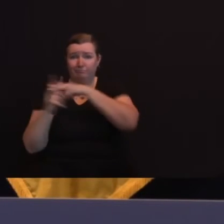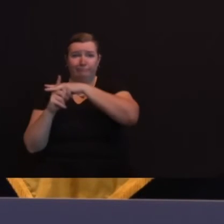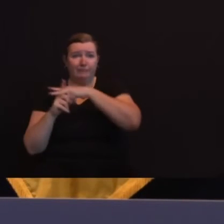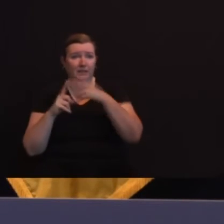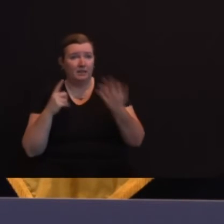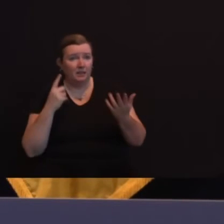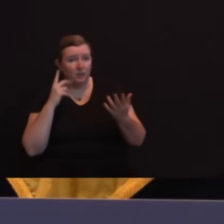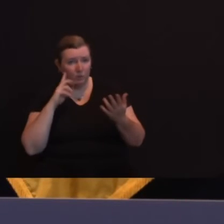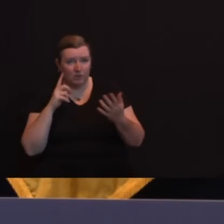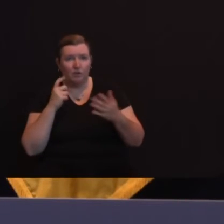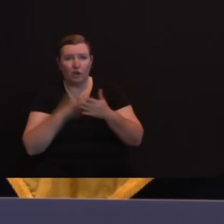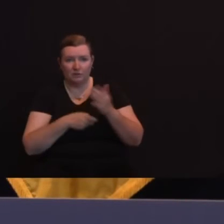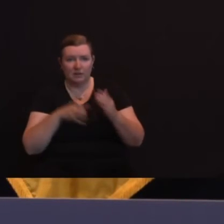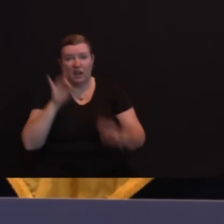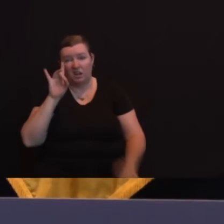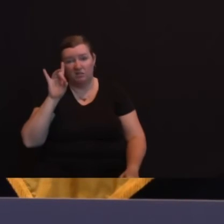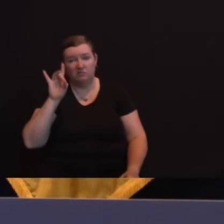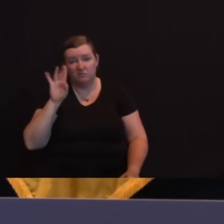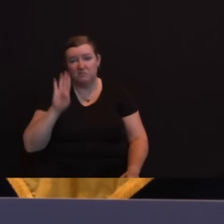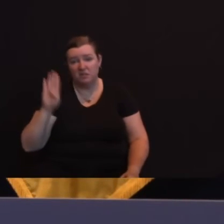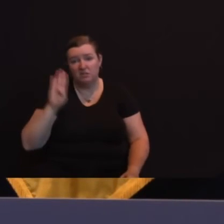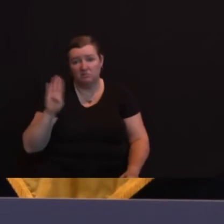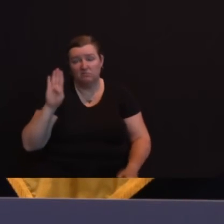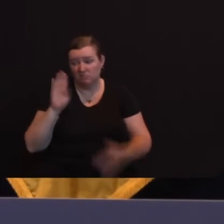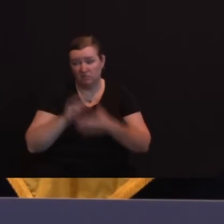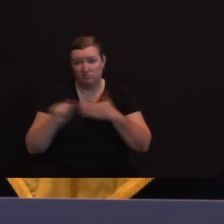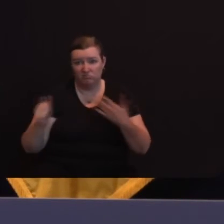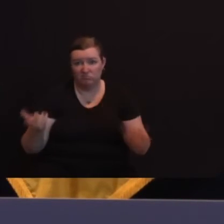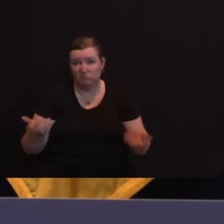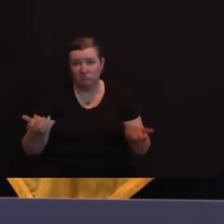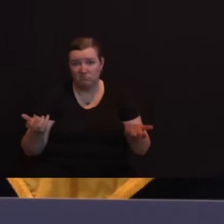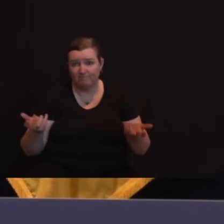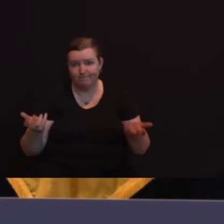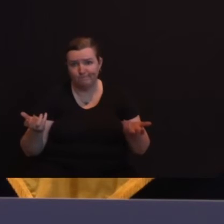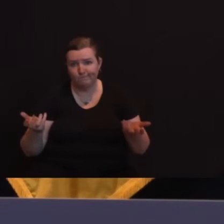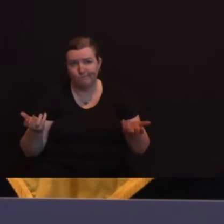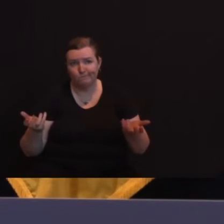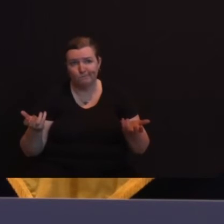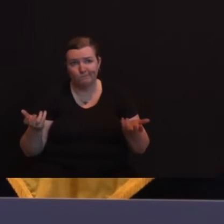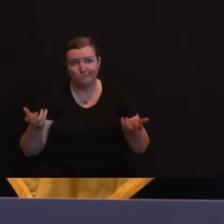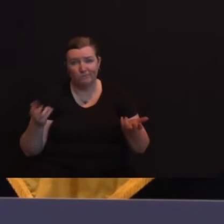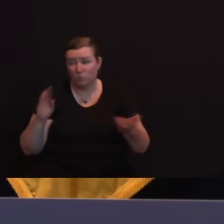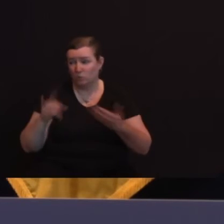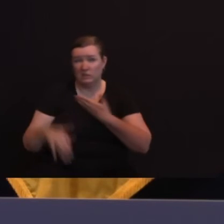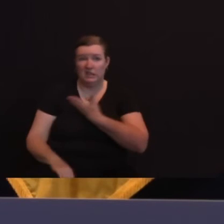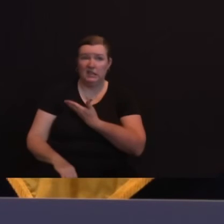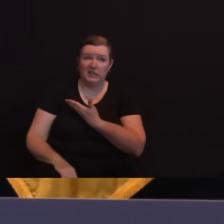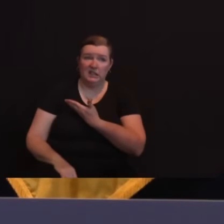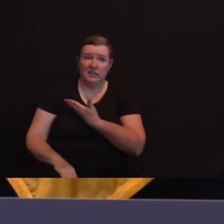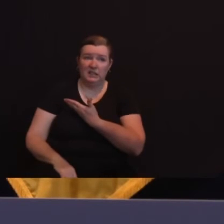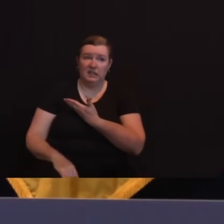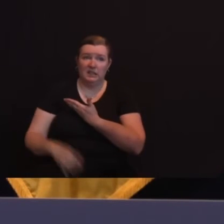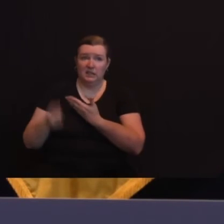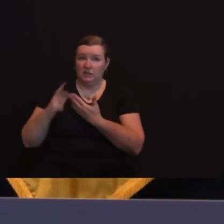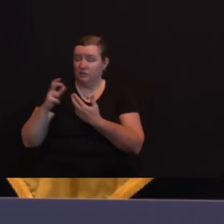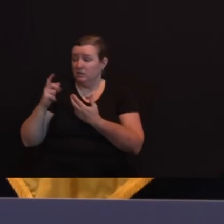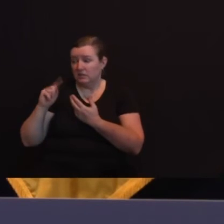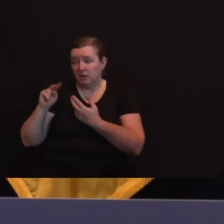billion endeavor. And so we need, as good as Judy and Tina and their colleagues are, and they're the best in the